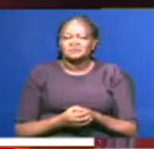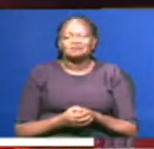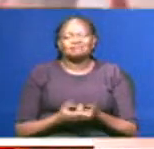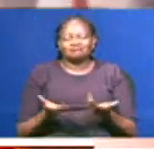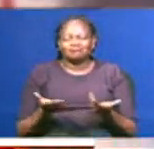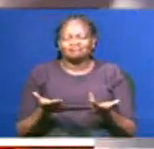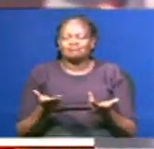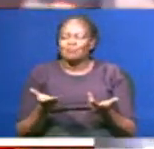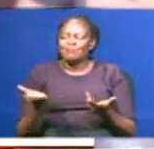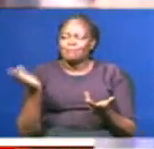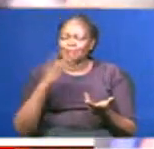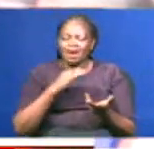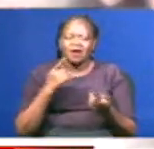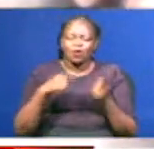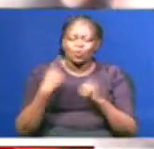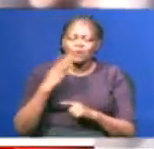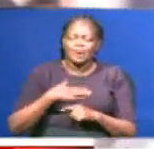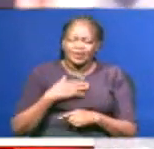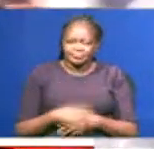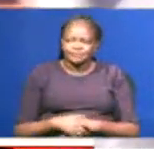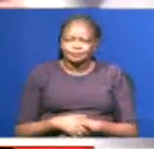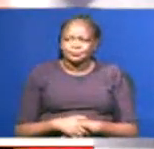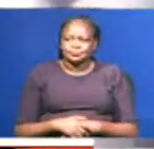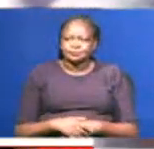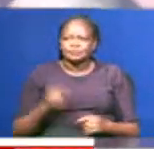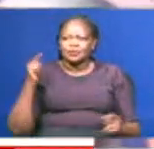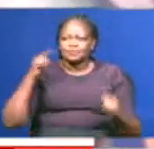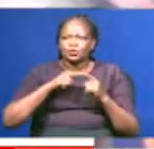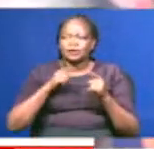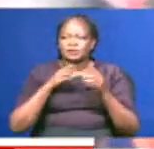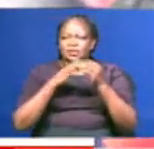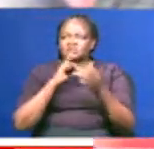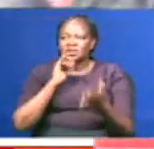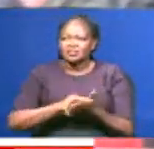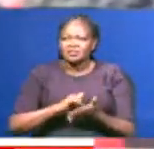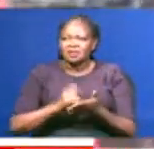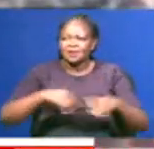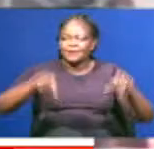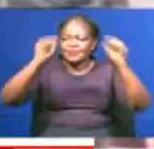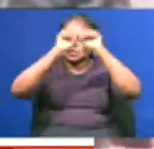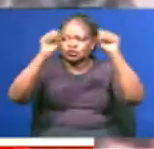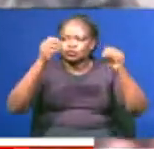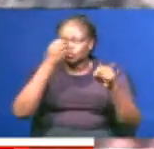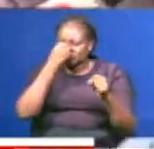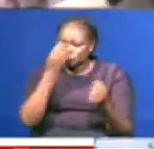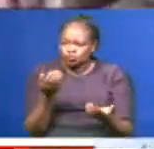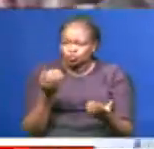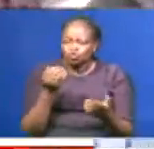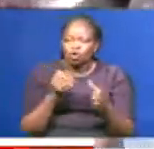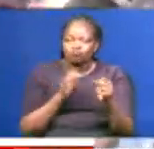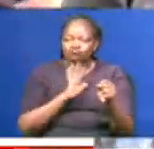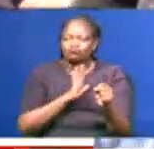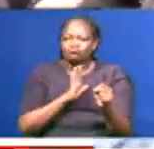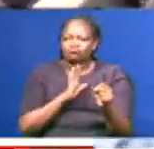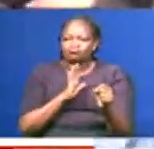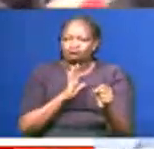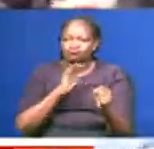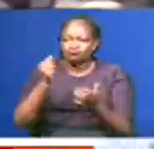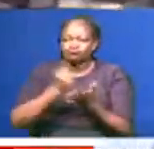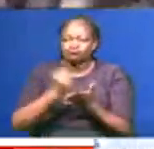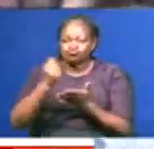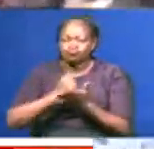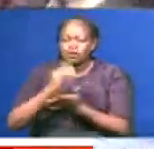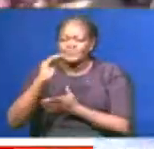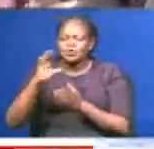irudishwe. The Azimio leaders also demanded that President William Ruto halt the recruitment of IEBC commissioners,